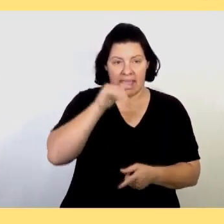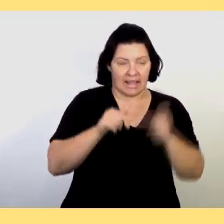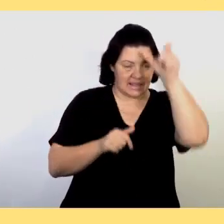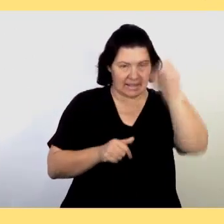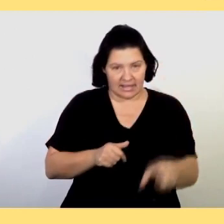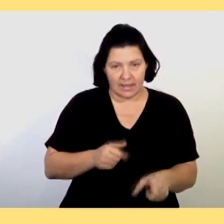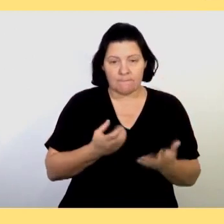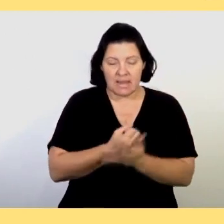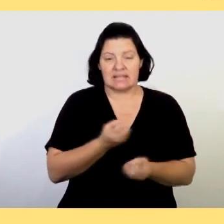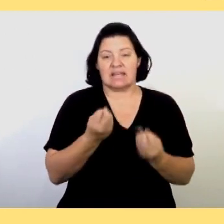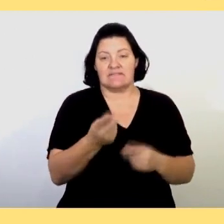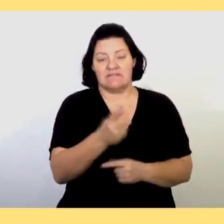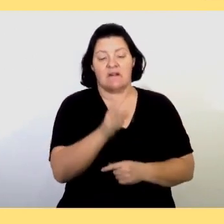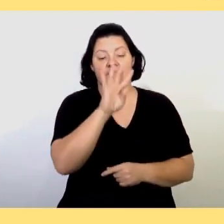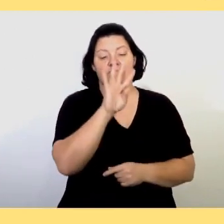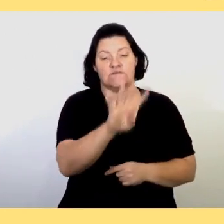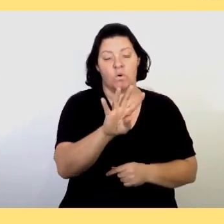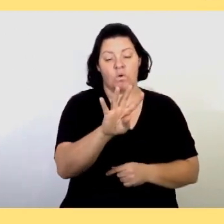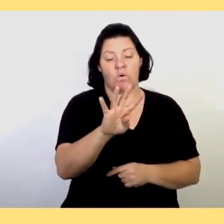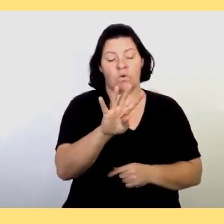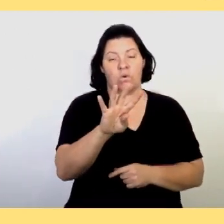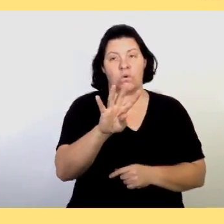bank column, it should give you